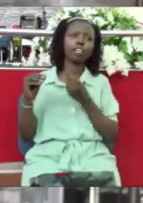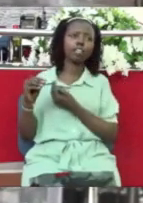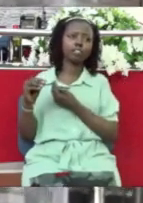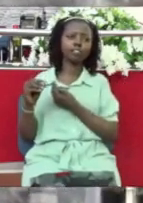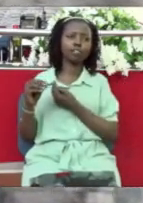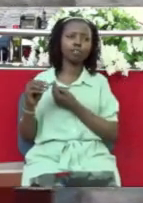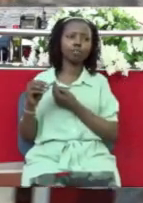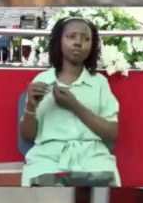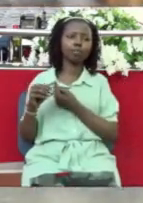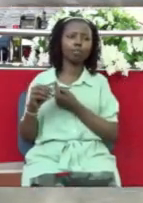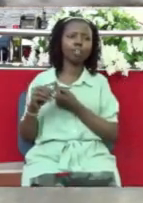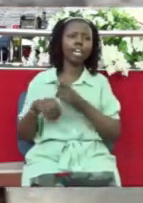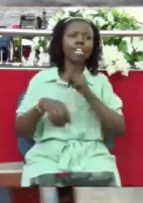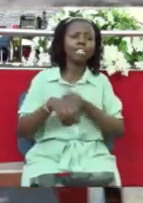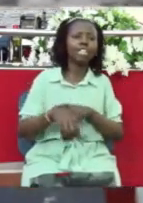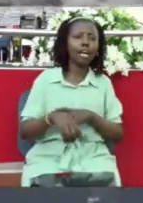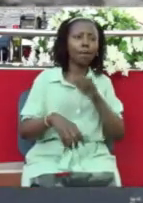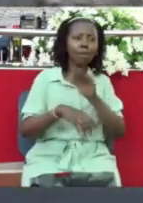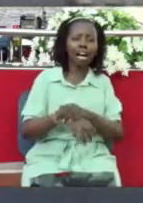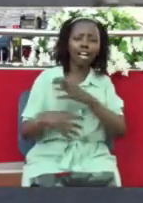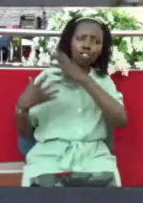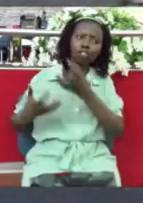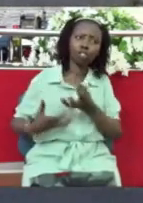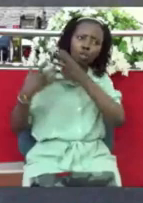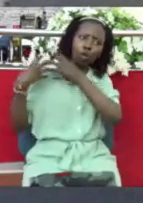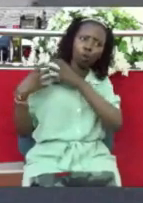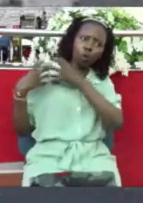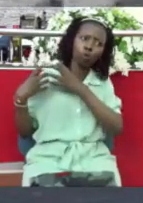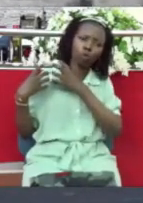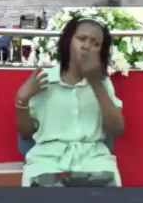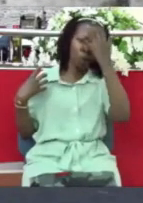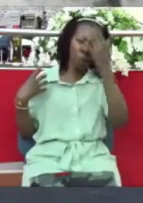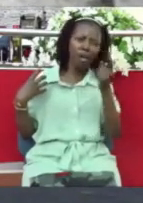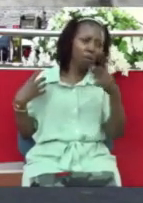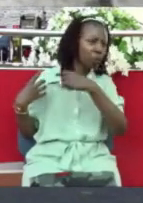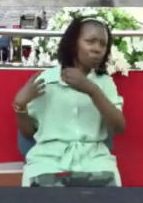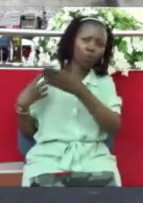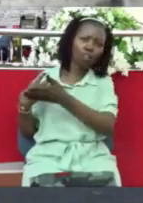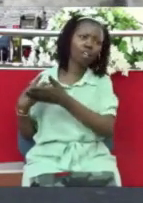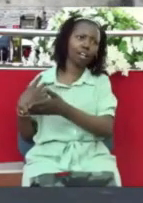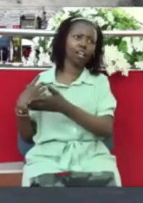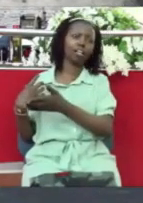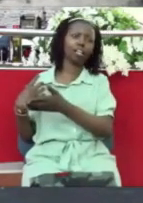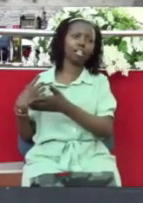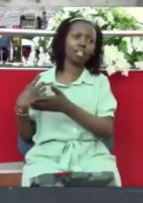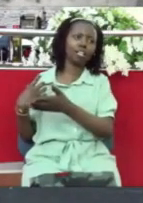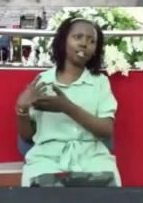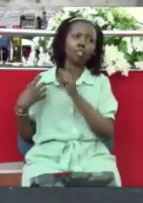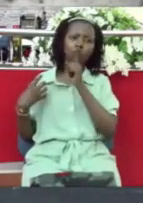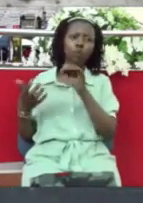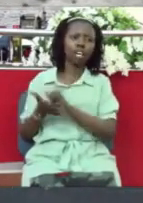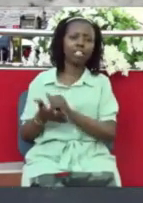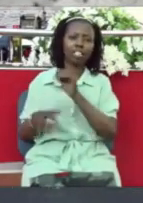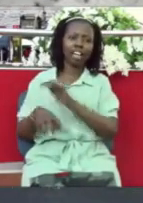Hata pahali pa kuwekelewa mzigo. Even the place to be loaded. Why should I go there? Why? Ili niwekelewe. Ni kwa nini niende mahali